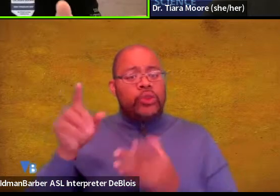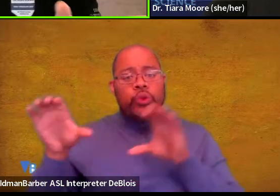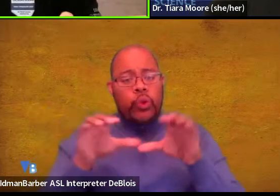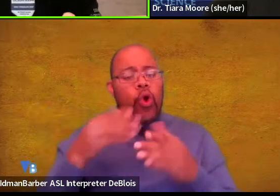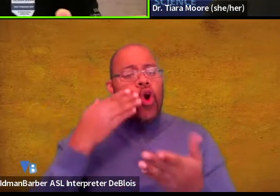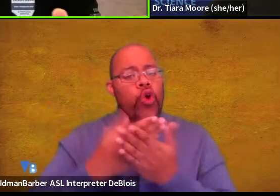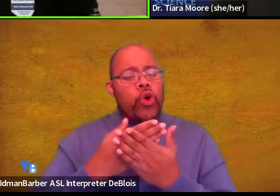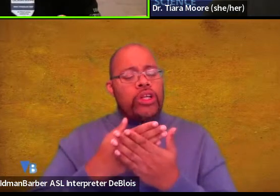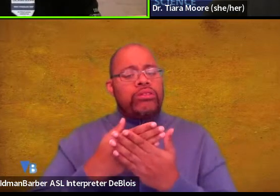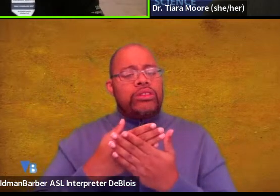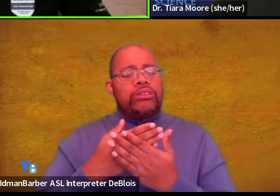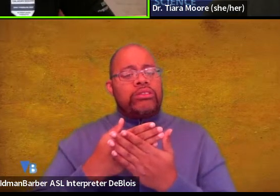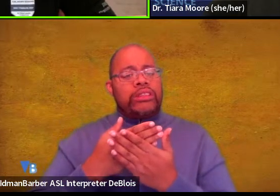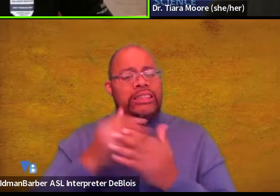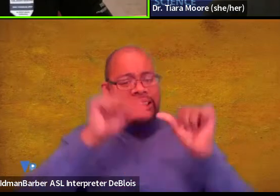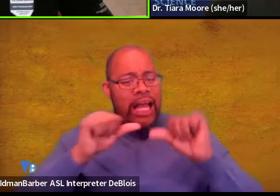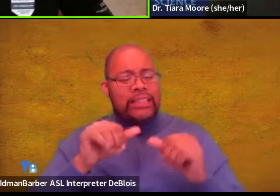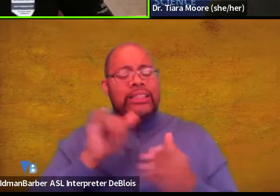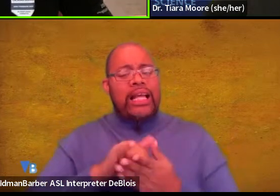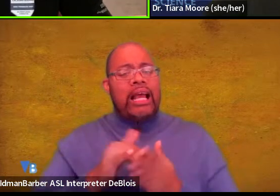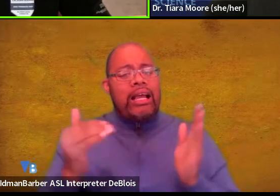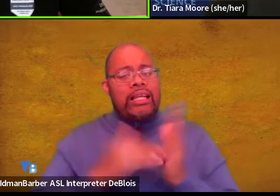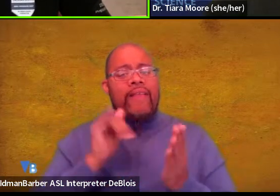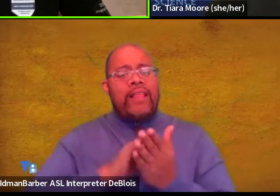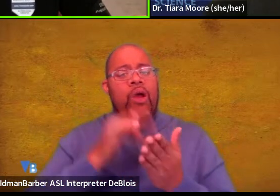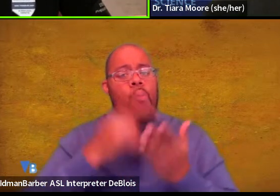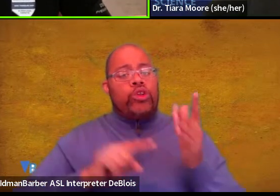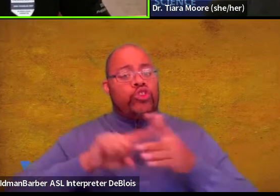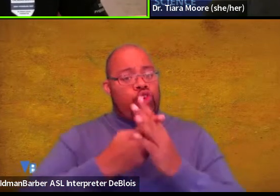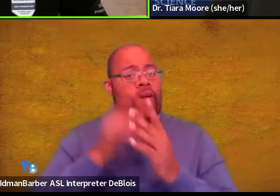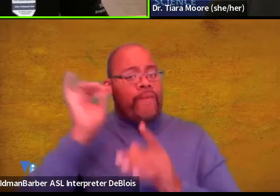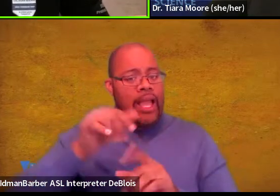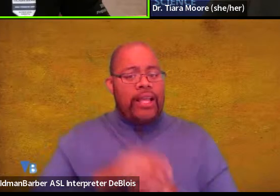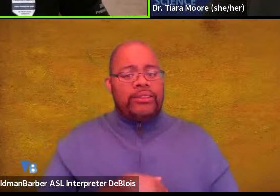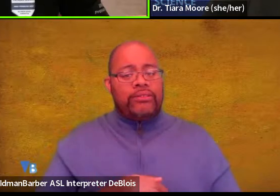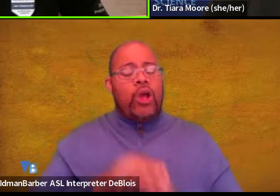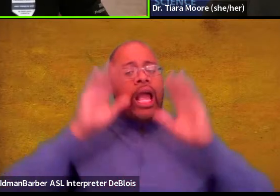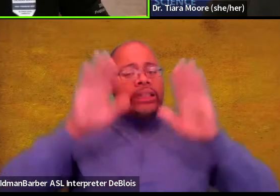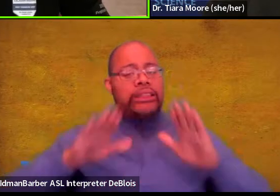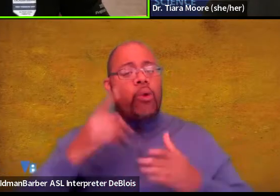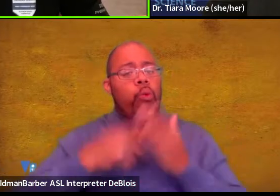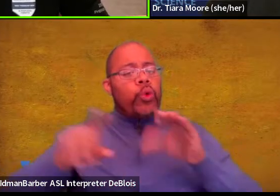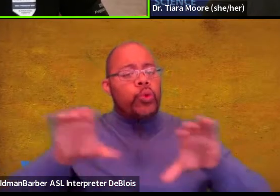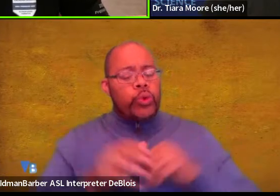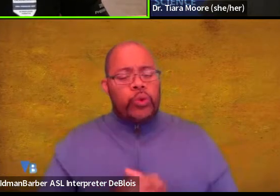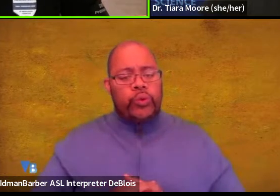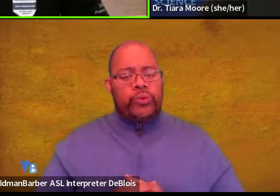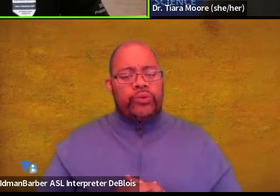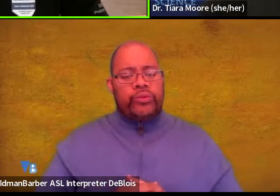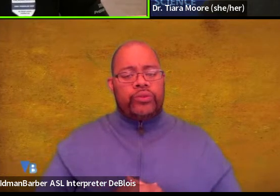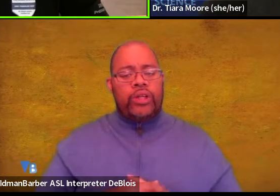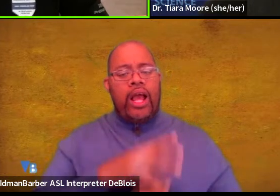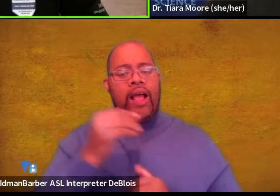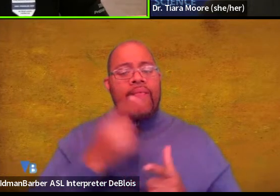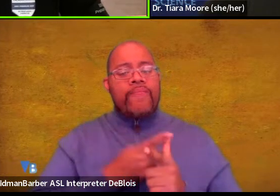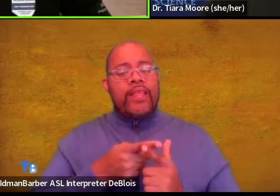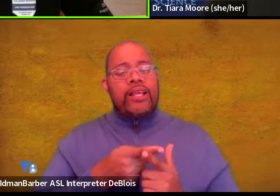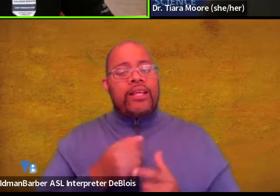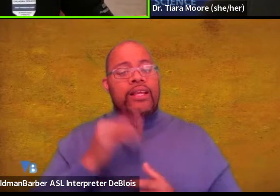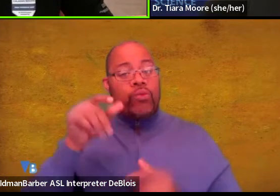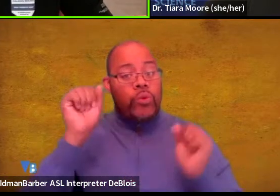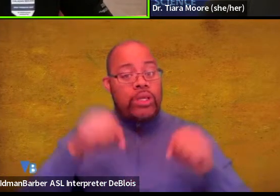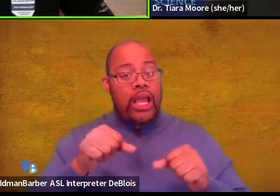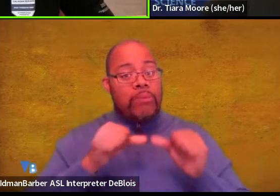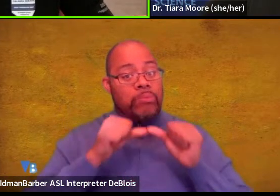doing good, sound science. So that's what it starts with, being excellent at what you do. And then if you